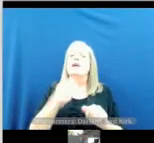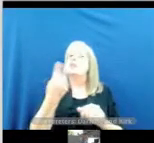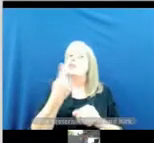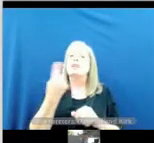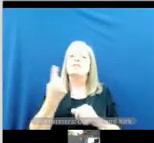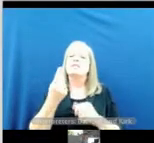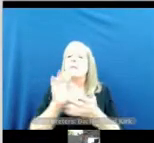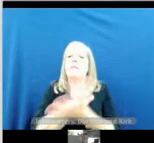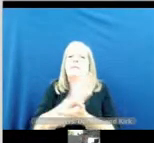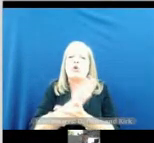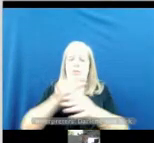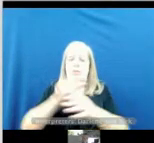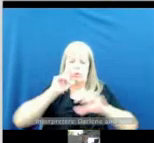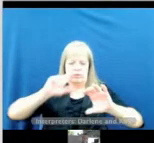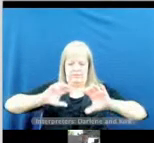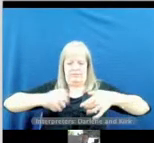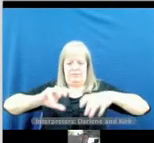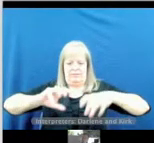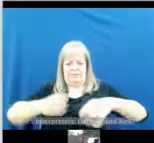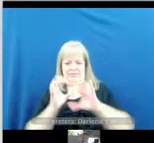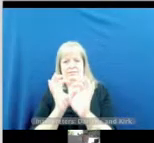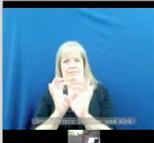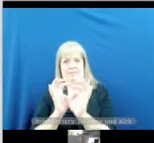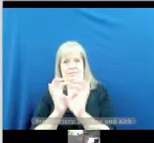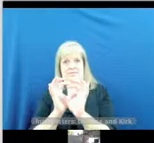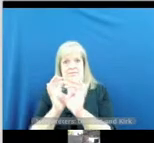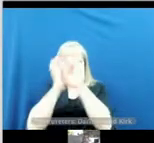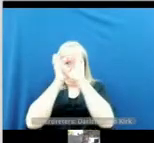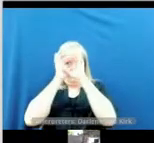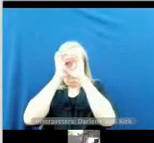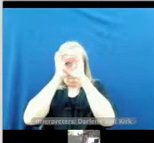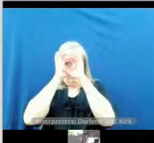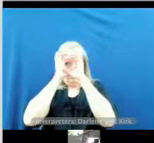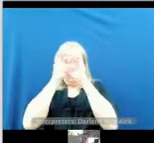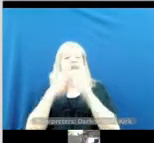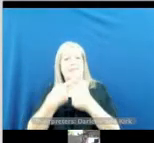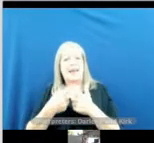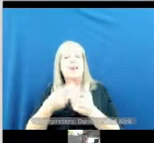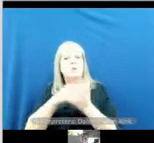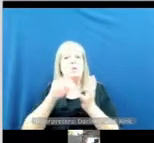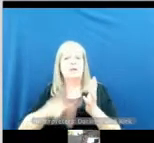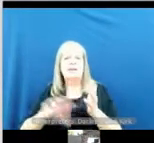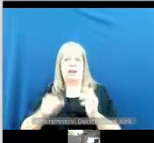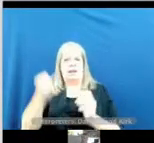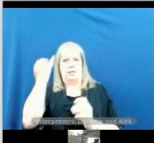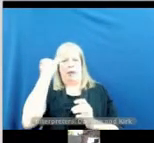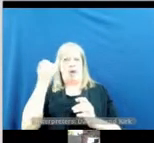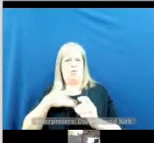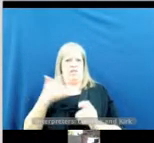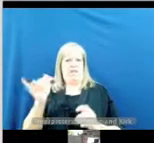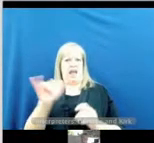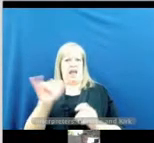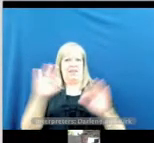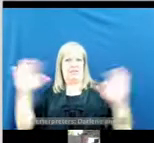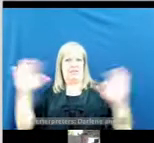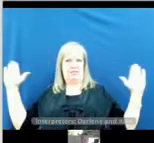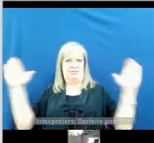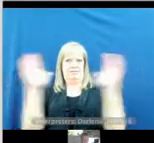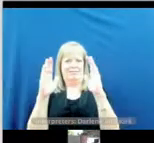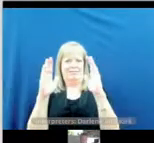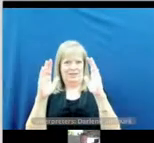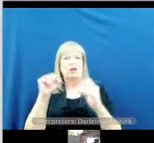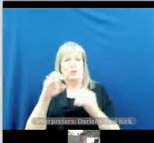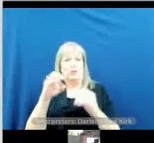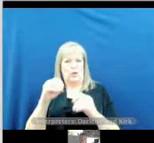lengthwise, and students can simulate their own vision loss, right? So you have them hold these